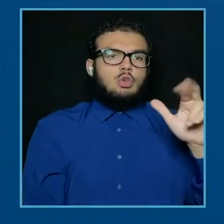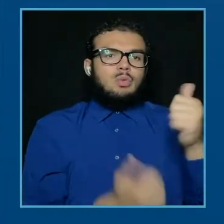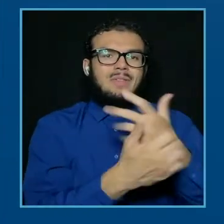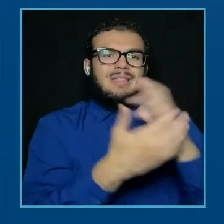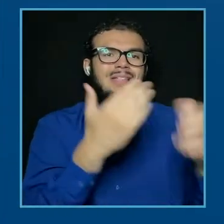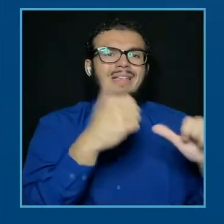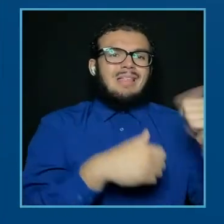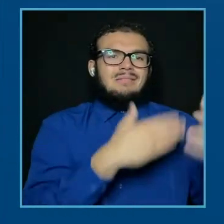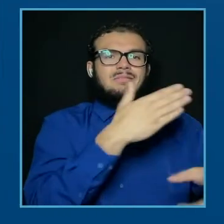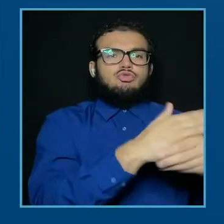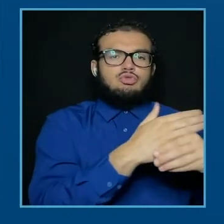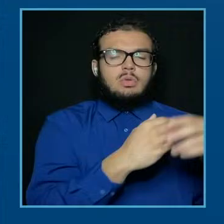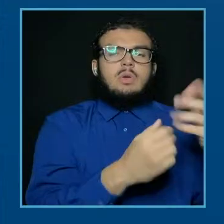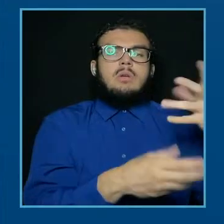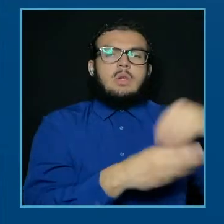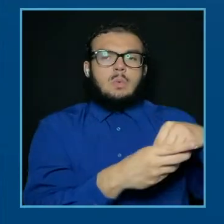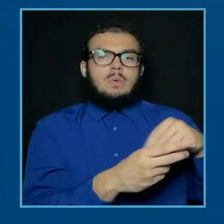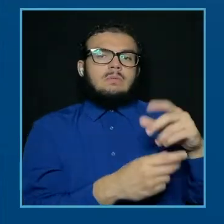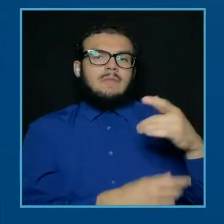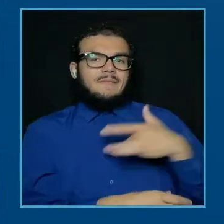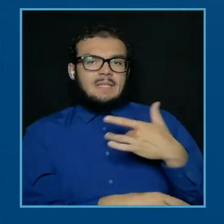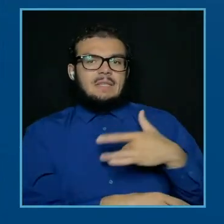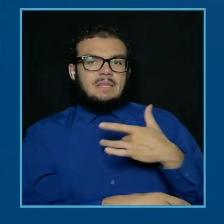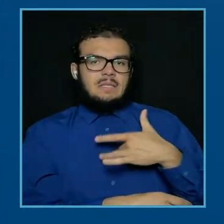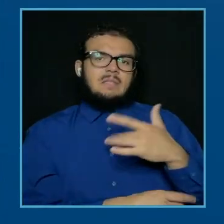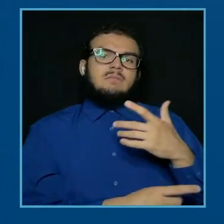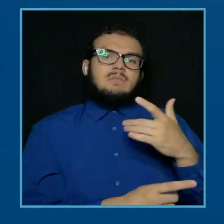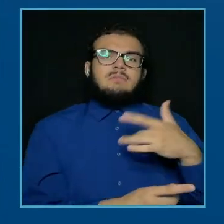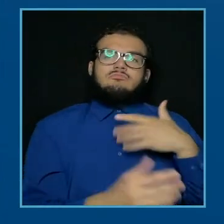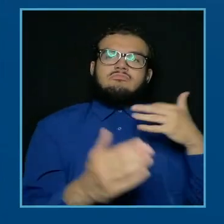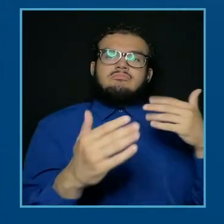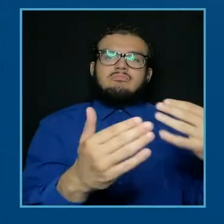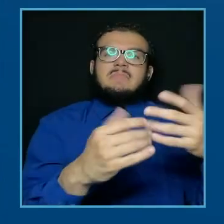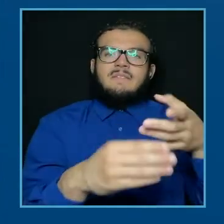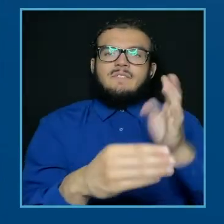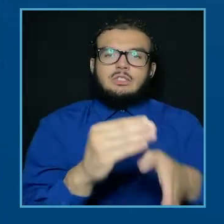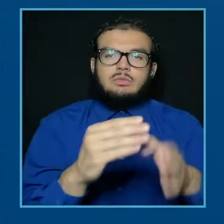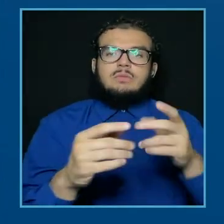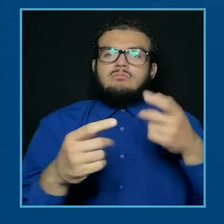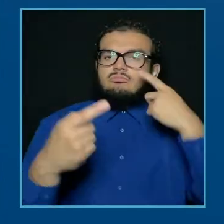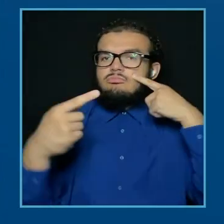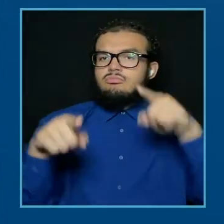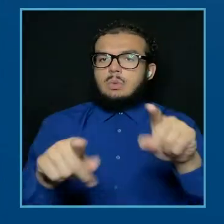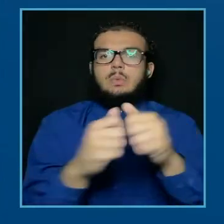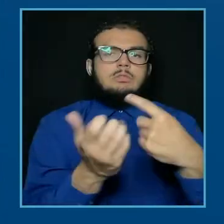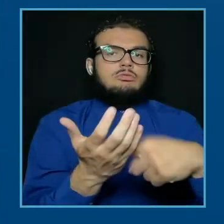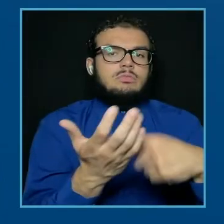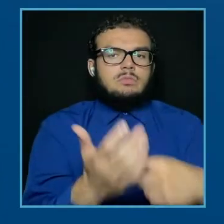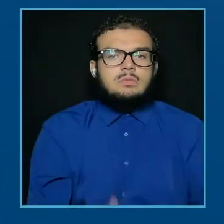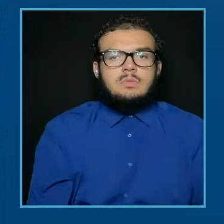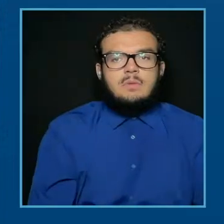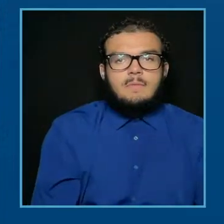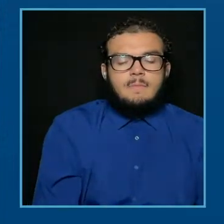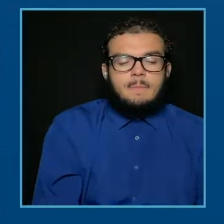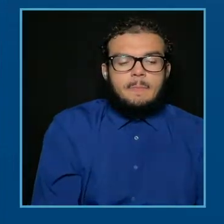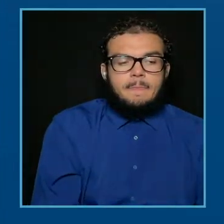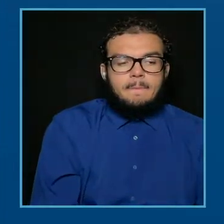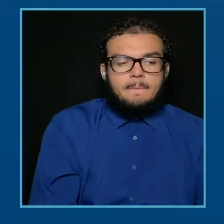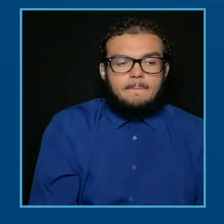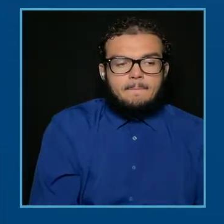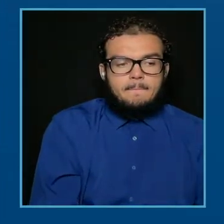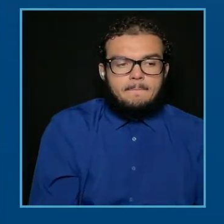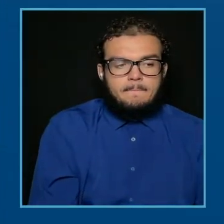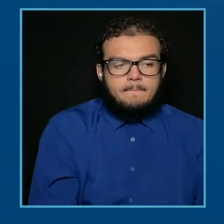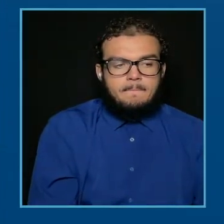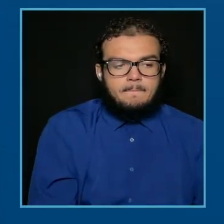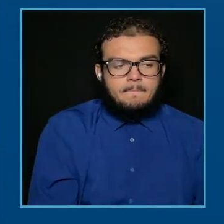address within this that would get us to a finish line that lines up with what they've talked about? The biggest piece here will be